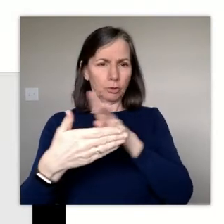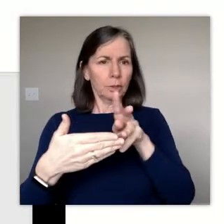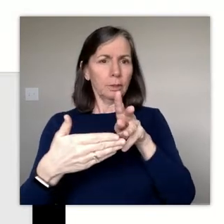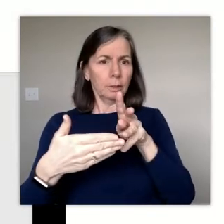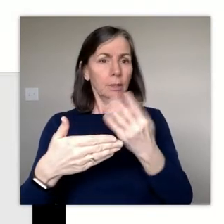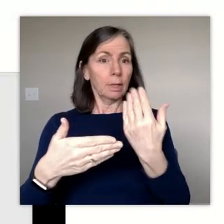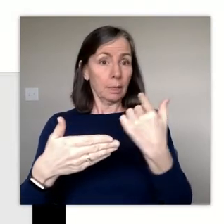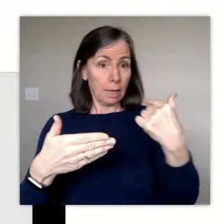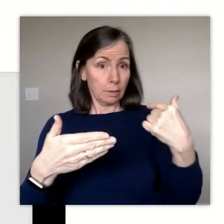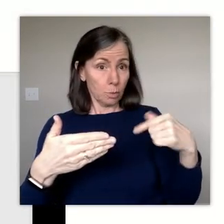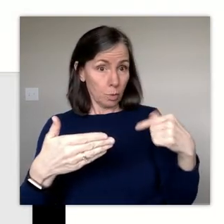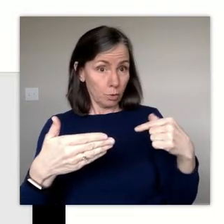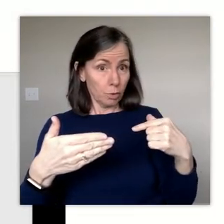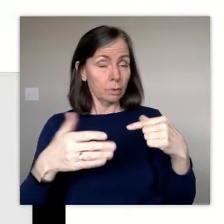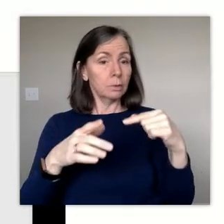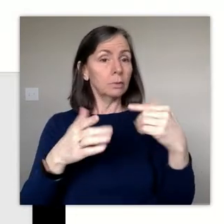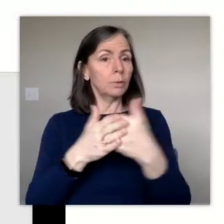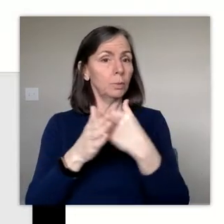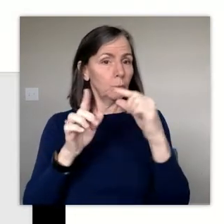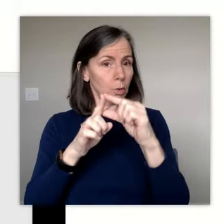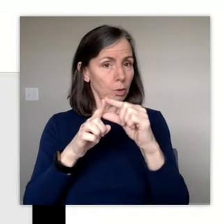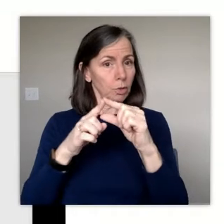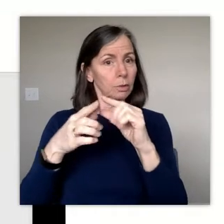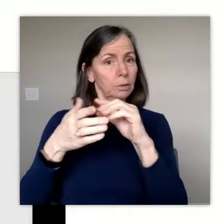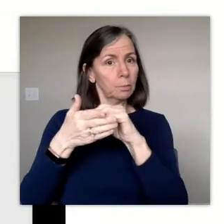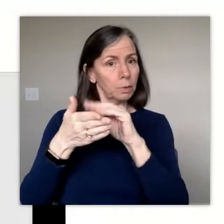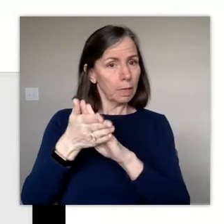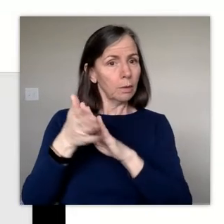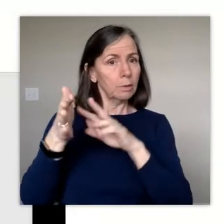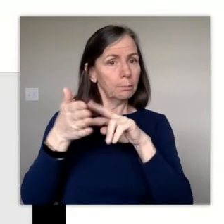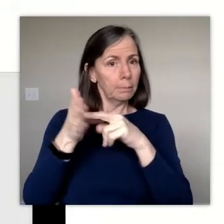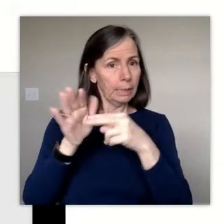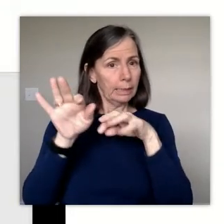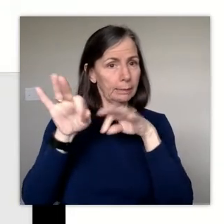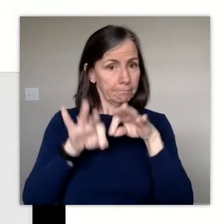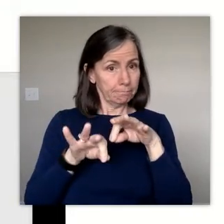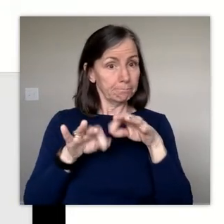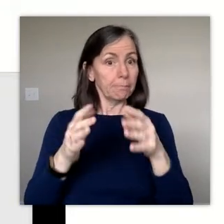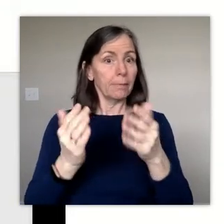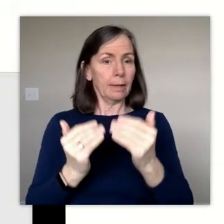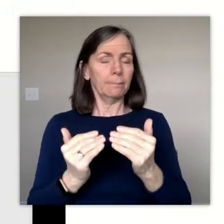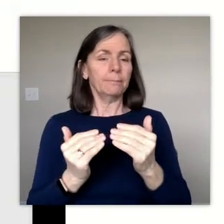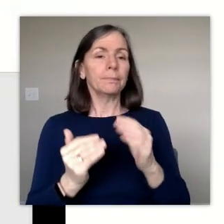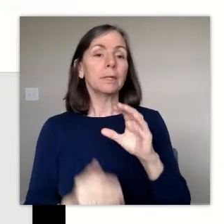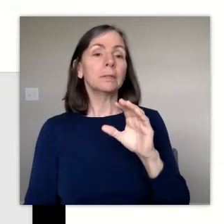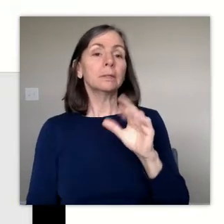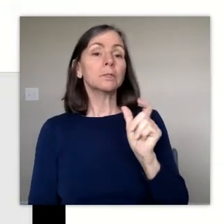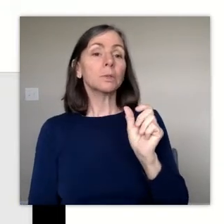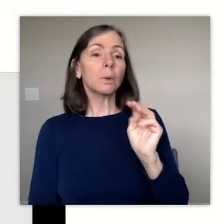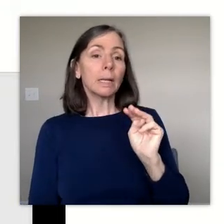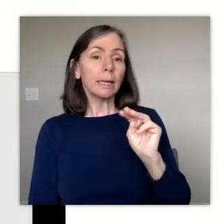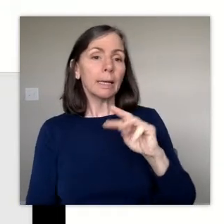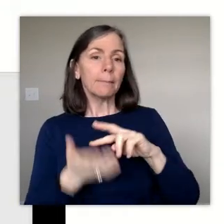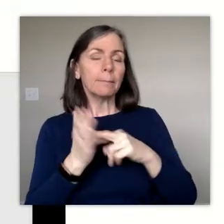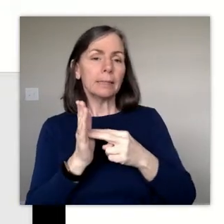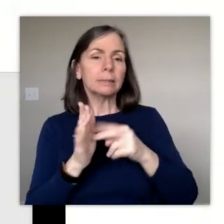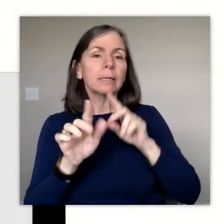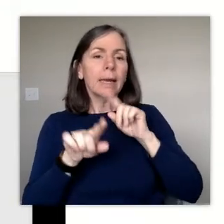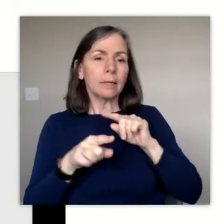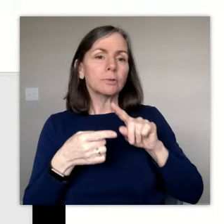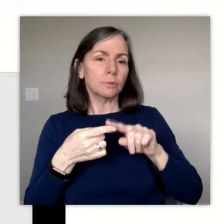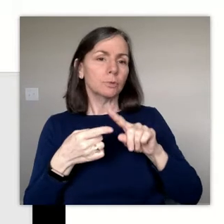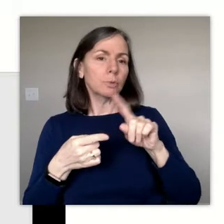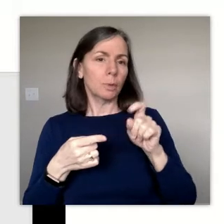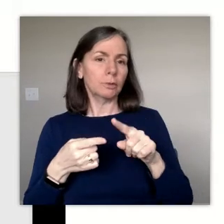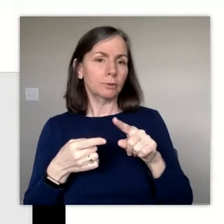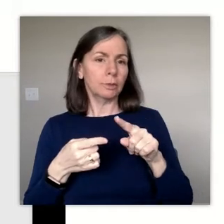quarter and just keep it on going with that. So, a claim, in simplest terms, is your answer to the question. It is